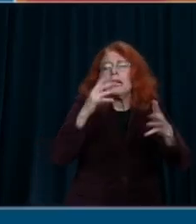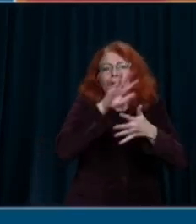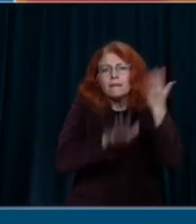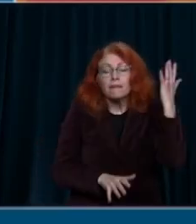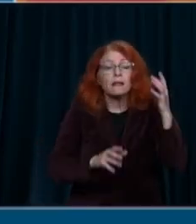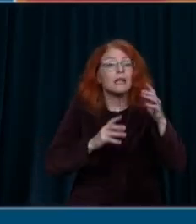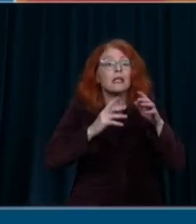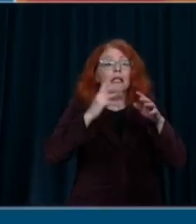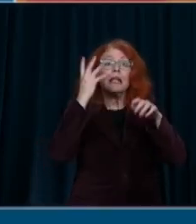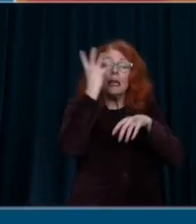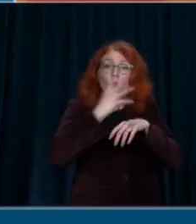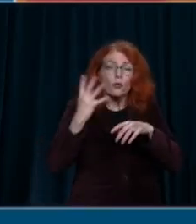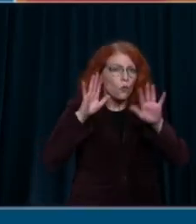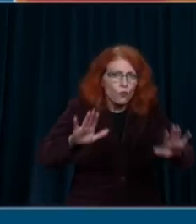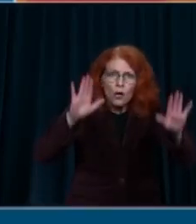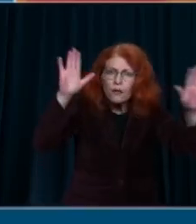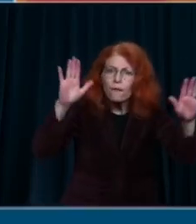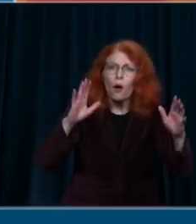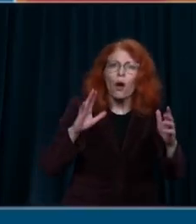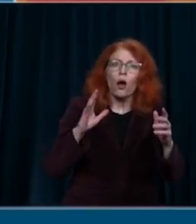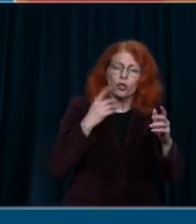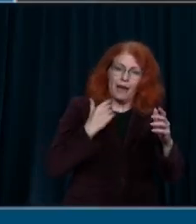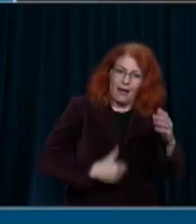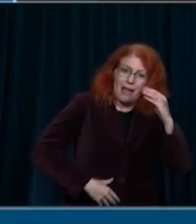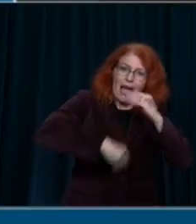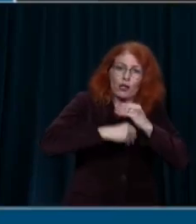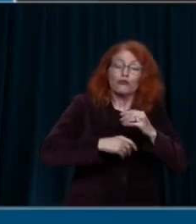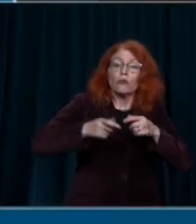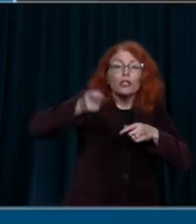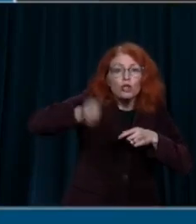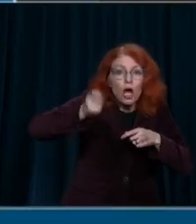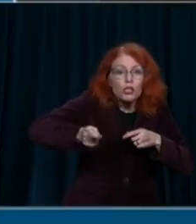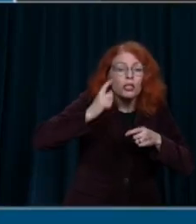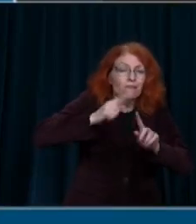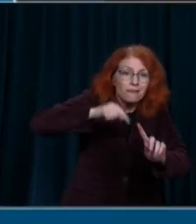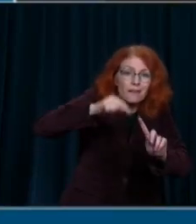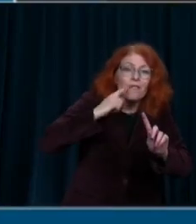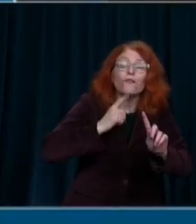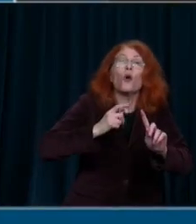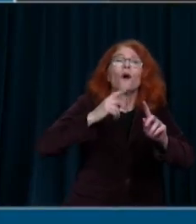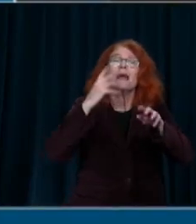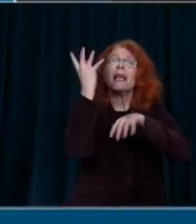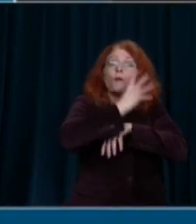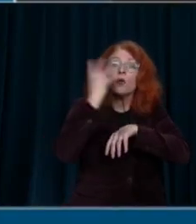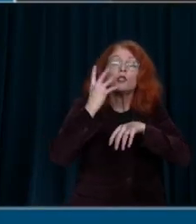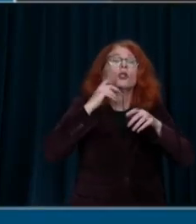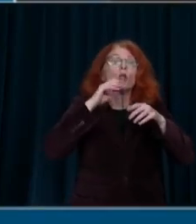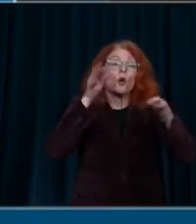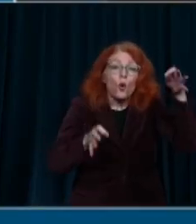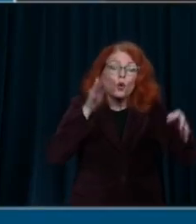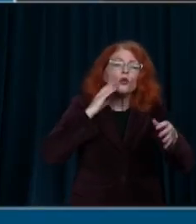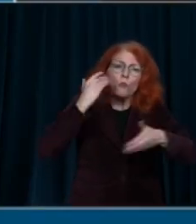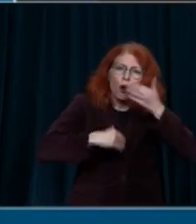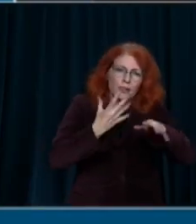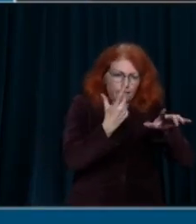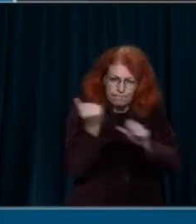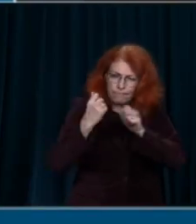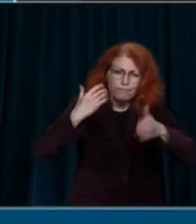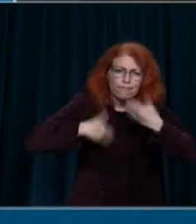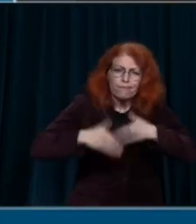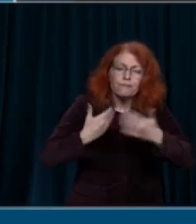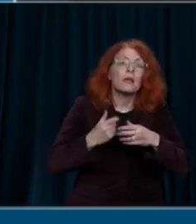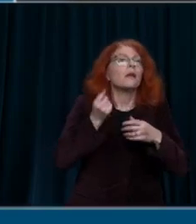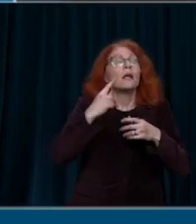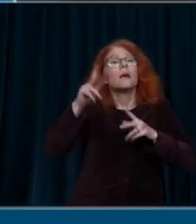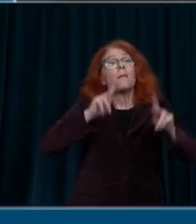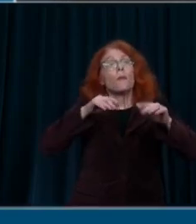Immigration is wonderful. I believe that we should have extra judges for immigration courts to make sure that the process speeds along. But when